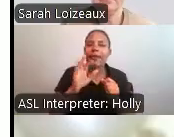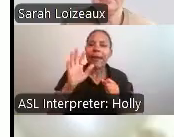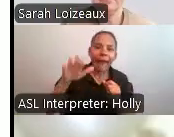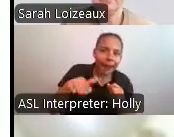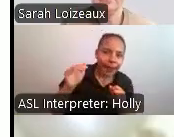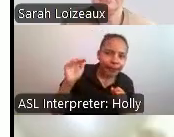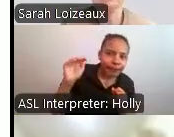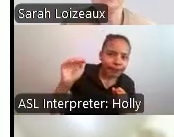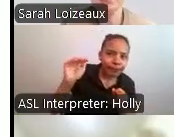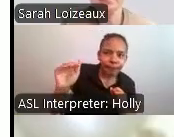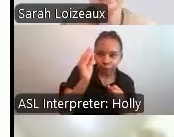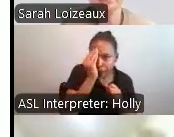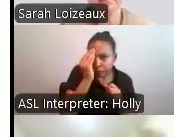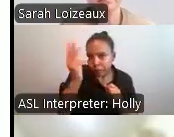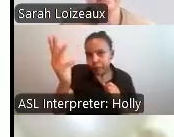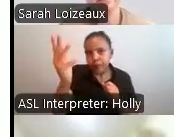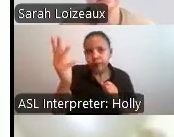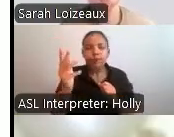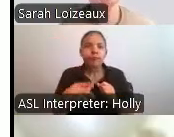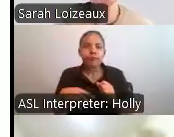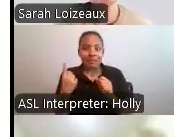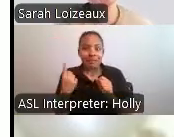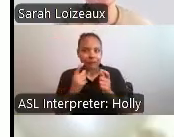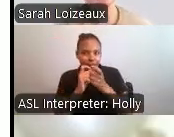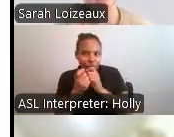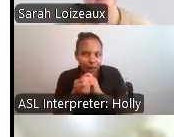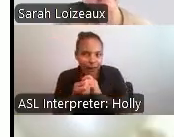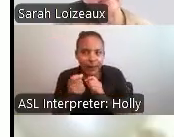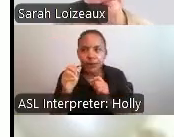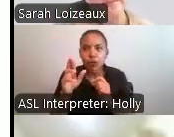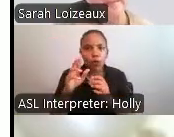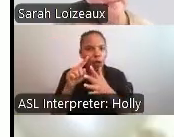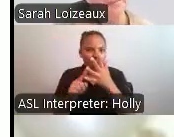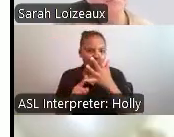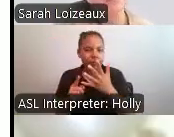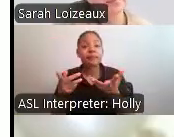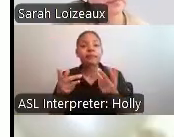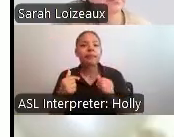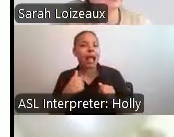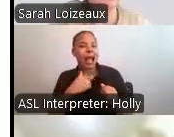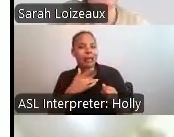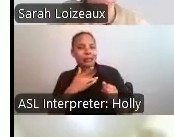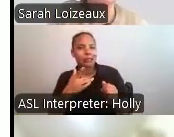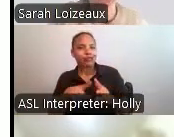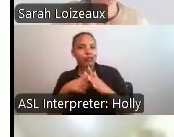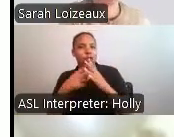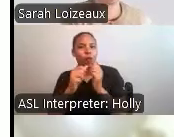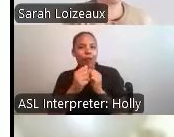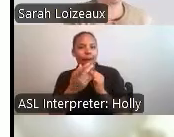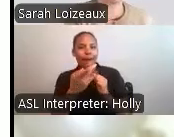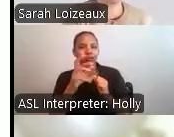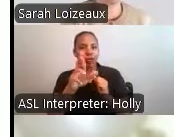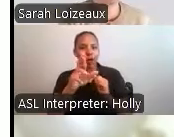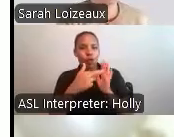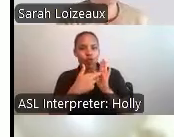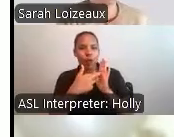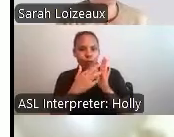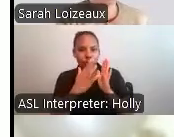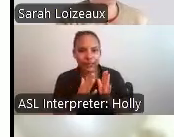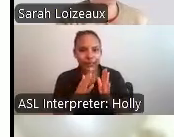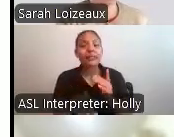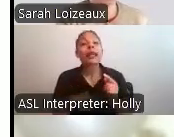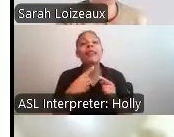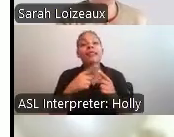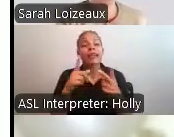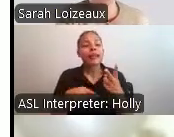it kind of conversation. And to start those, I really start with HR representatives and then move into leadership based off of their HR